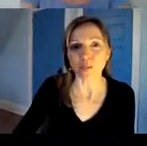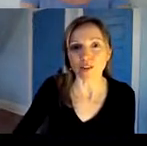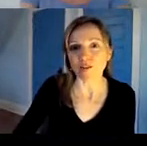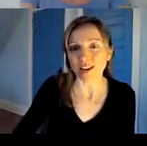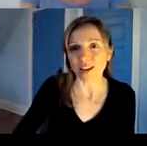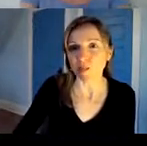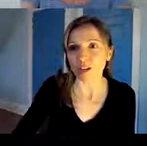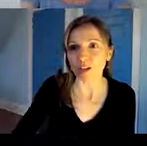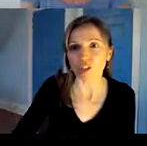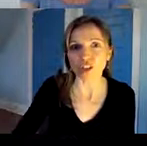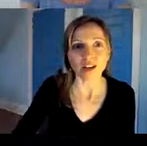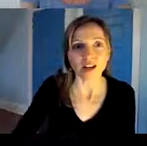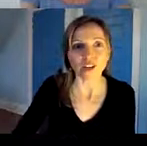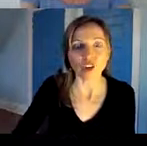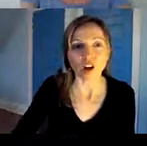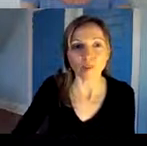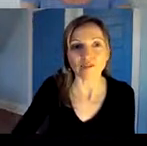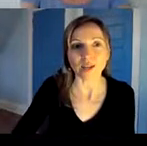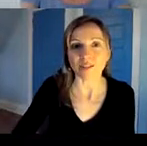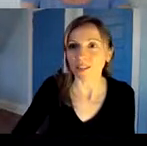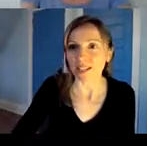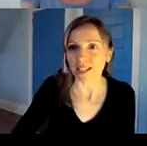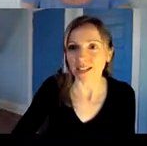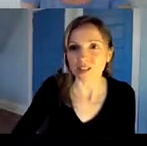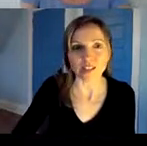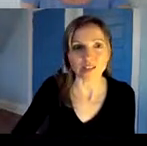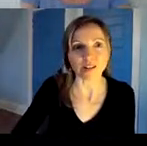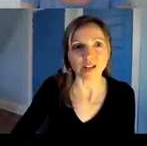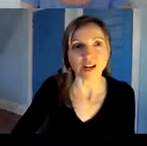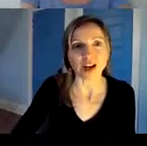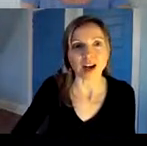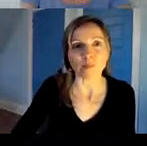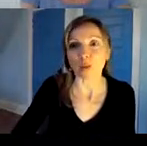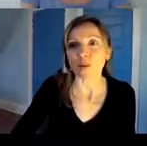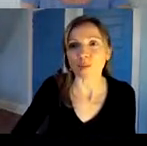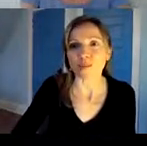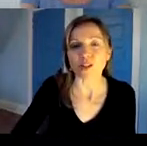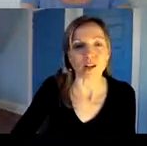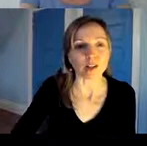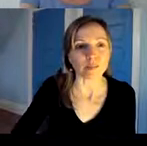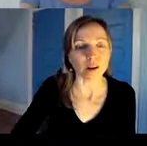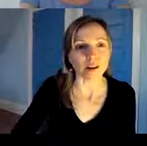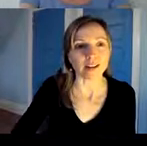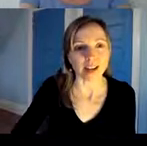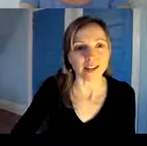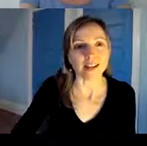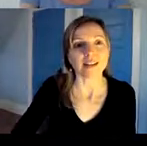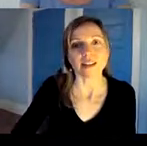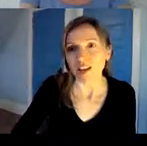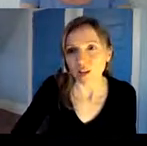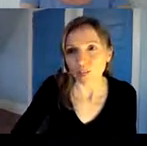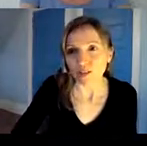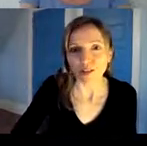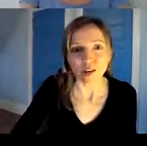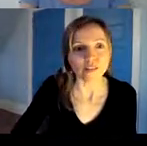So we have the butterfly, the big picture. At the top left, we have the little egg. So that's a very blown up image of a monarch egg,